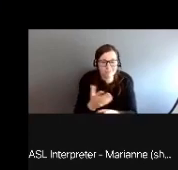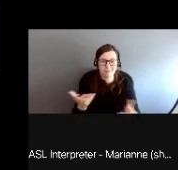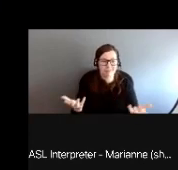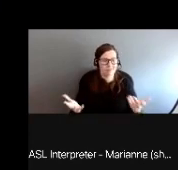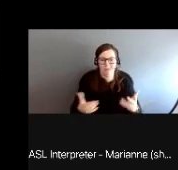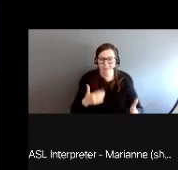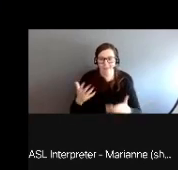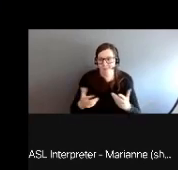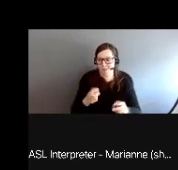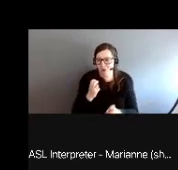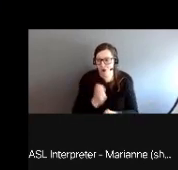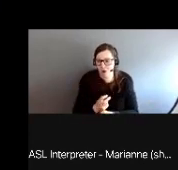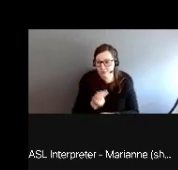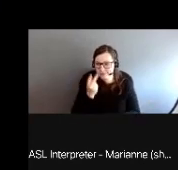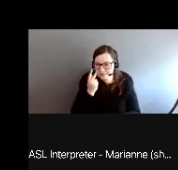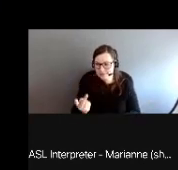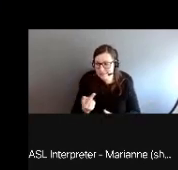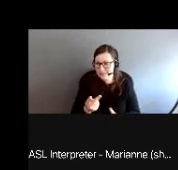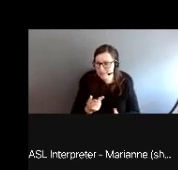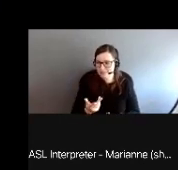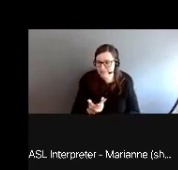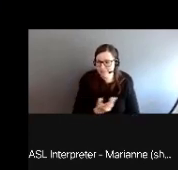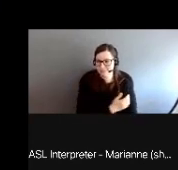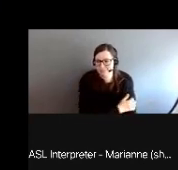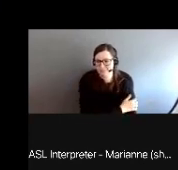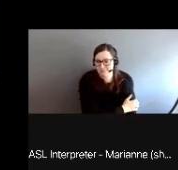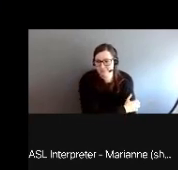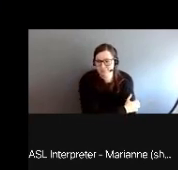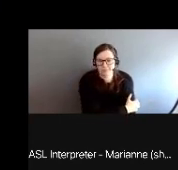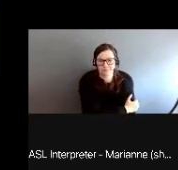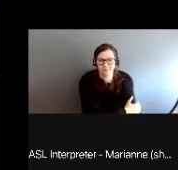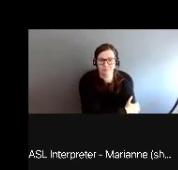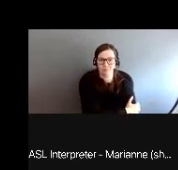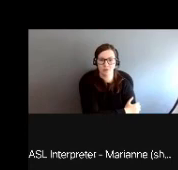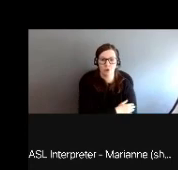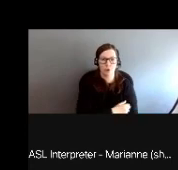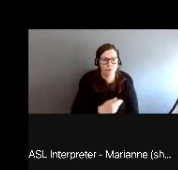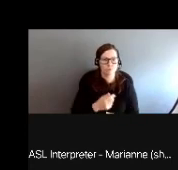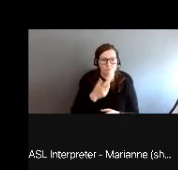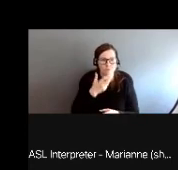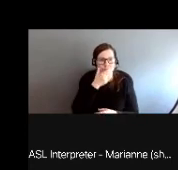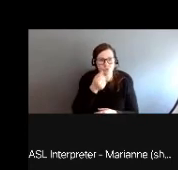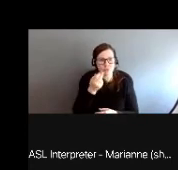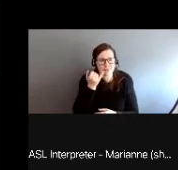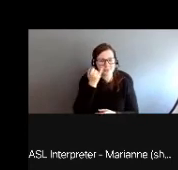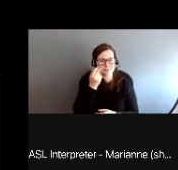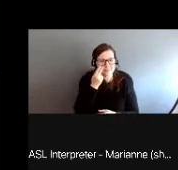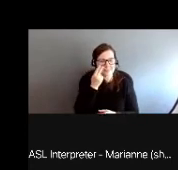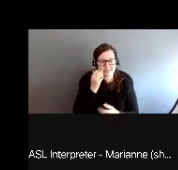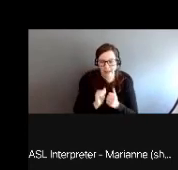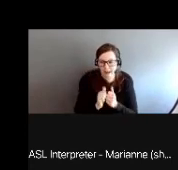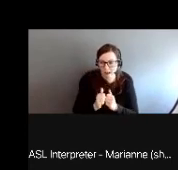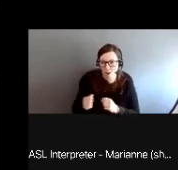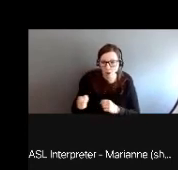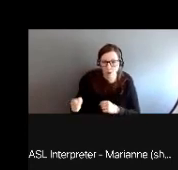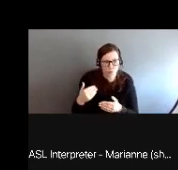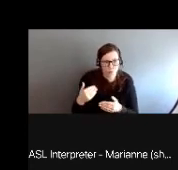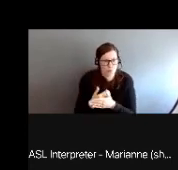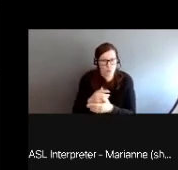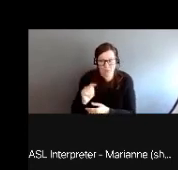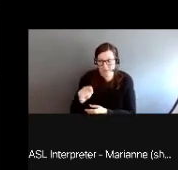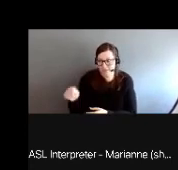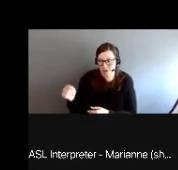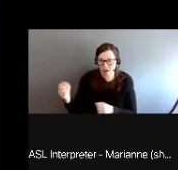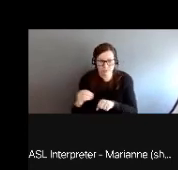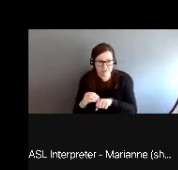how each of those tools is influencing another tool as well. But TikTok is an app. It's developed in Asia,